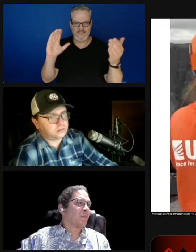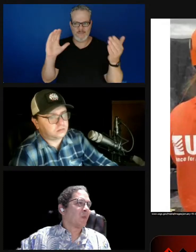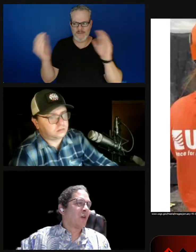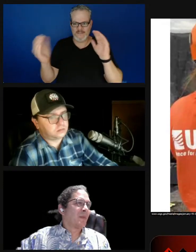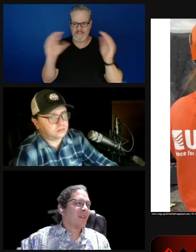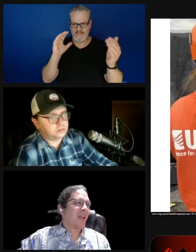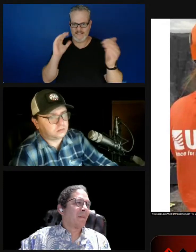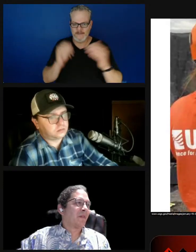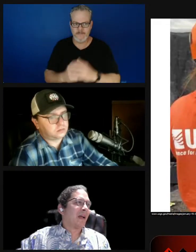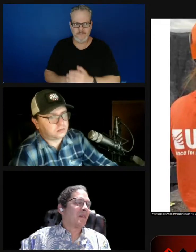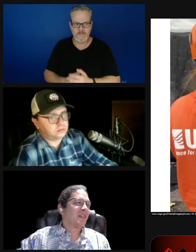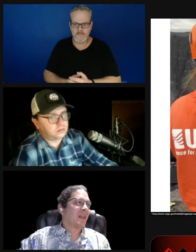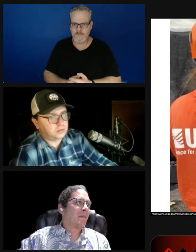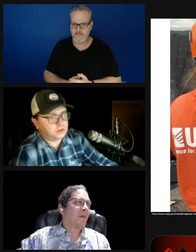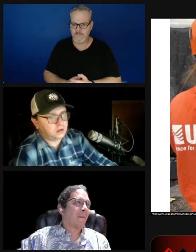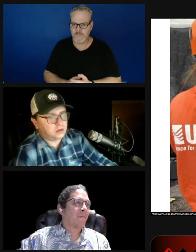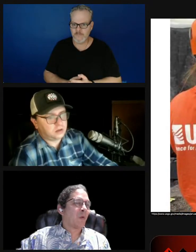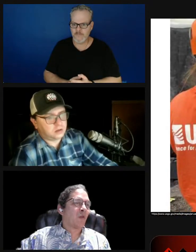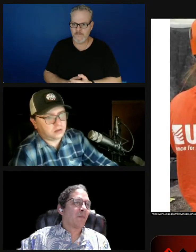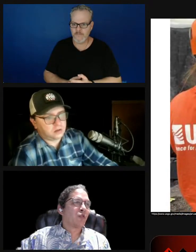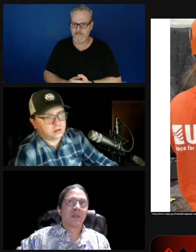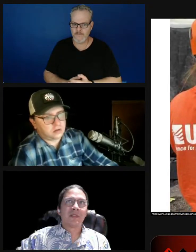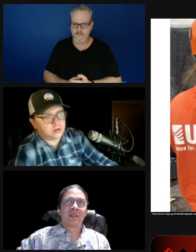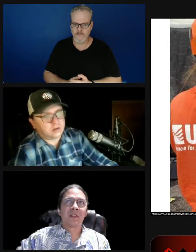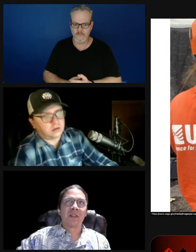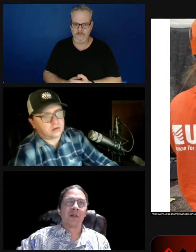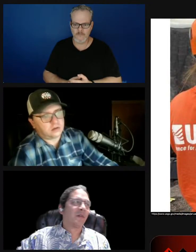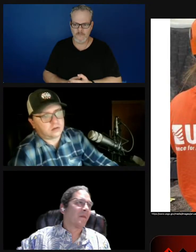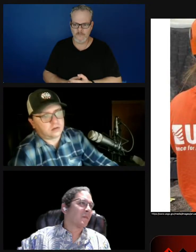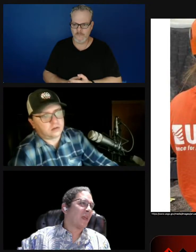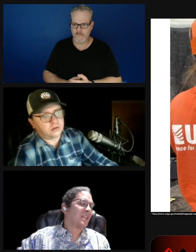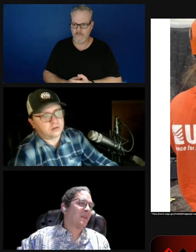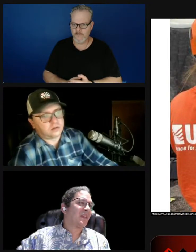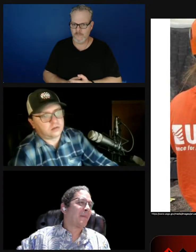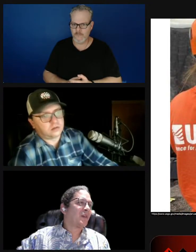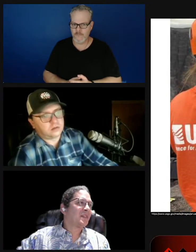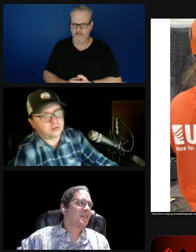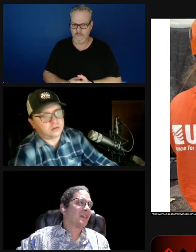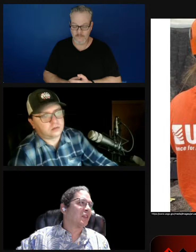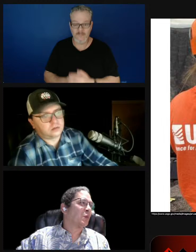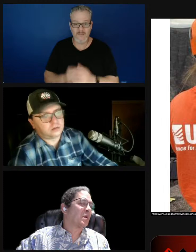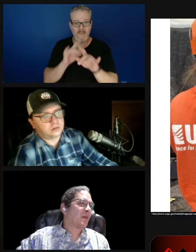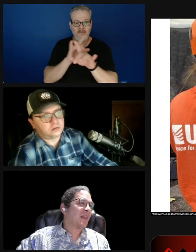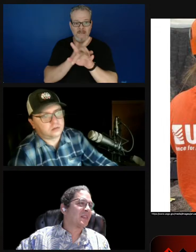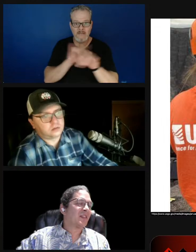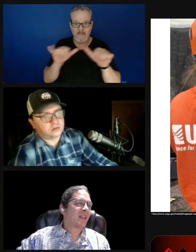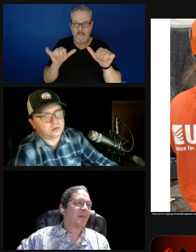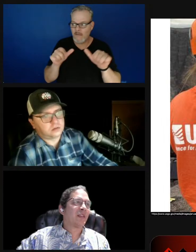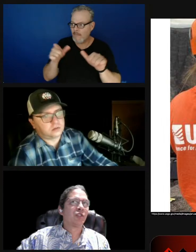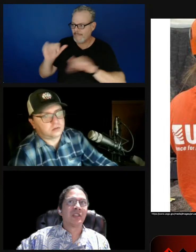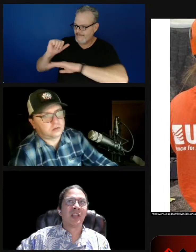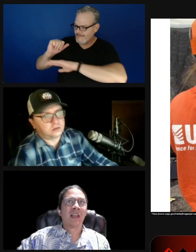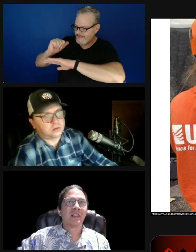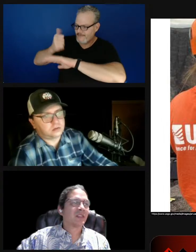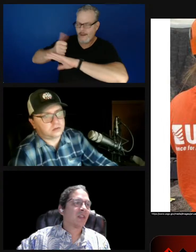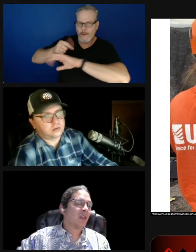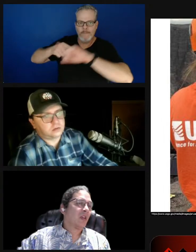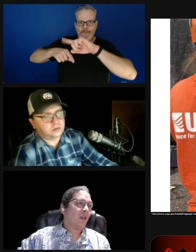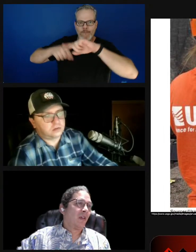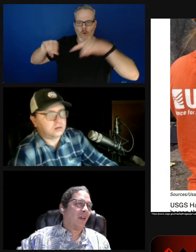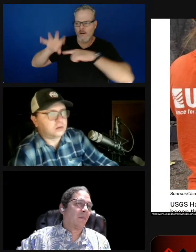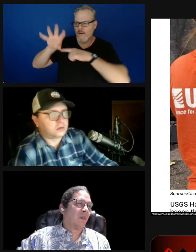And all in the meantime, they're out setting up all their measurements and their high-speed cameras and doing all kinds of documentation and